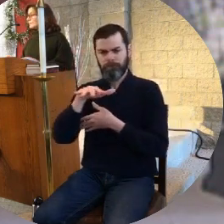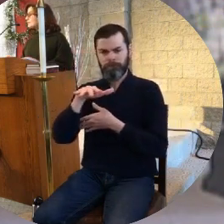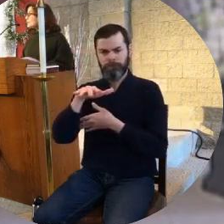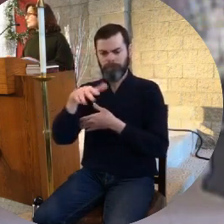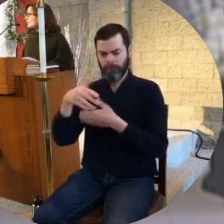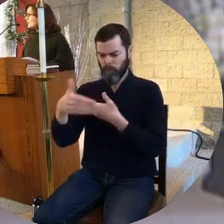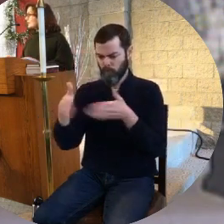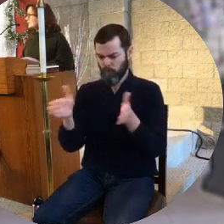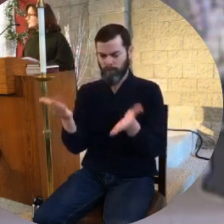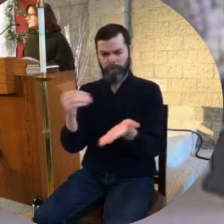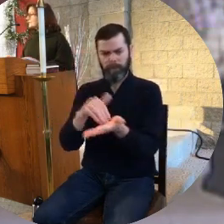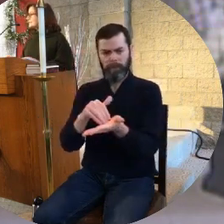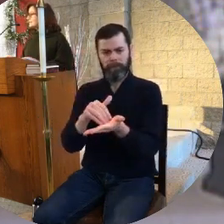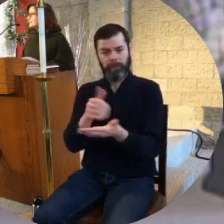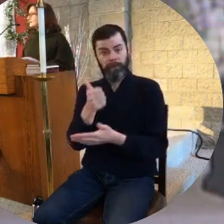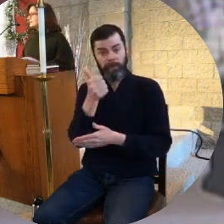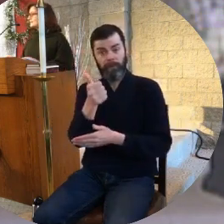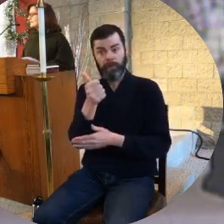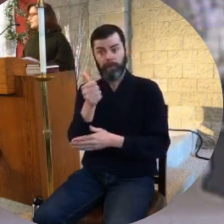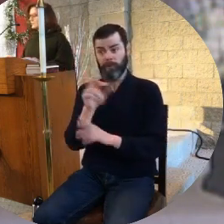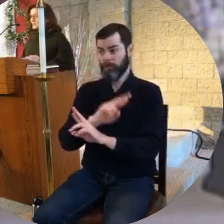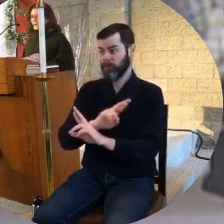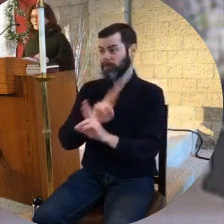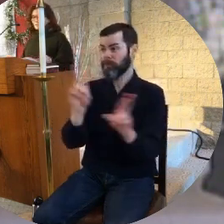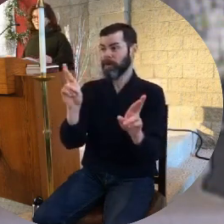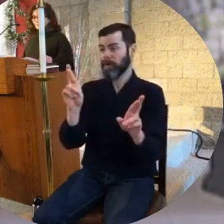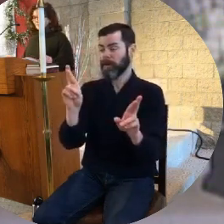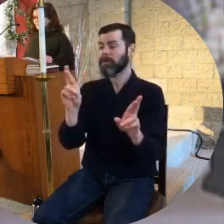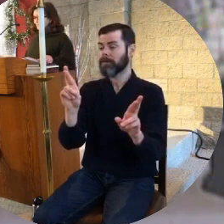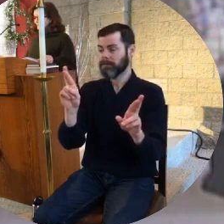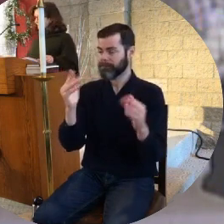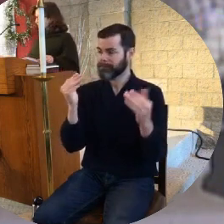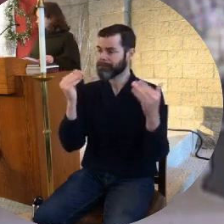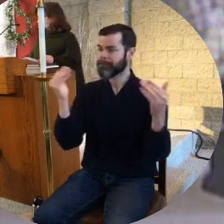And when you are ready, open your eyes.